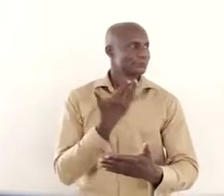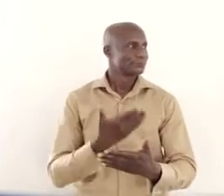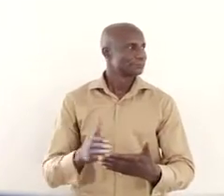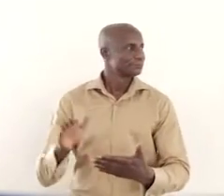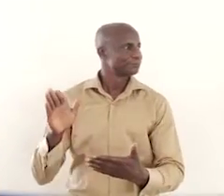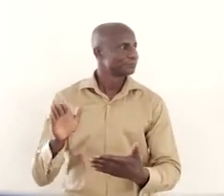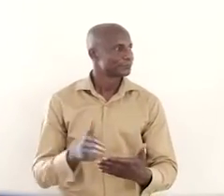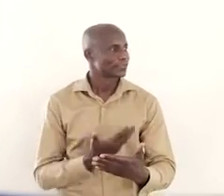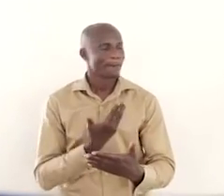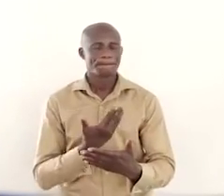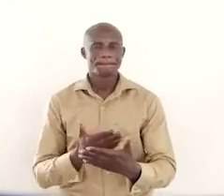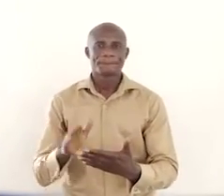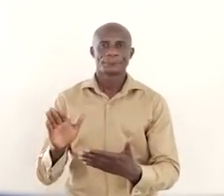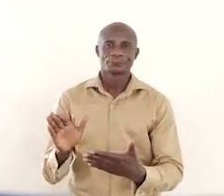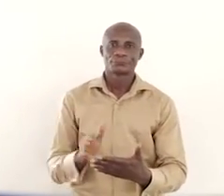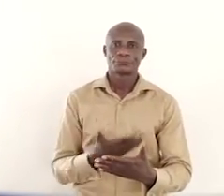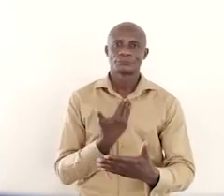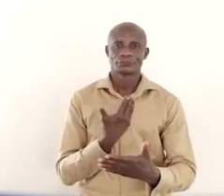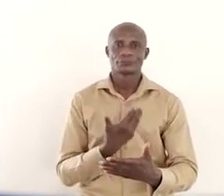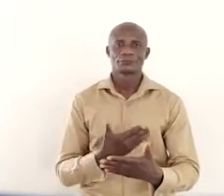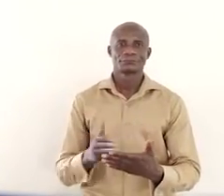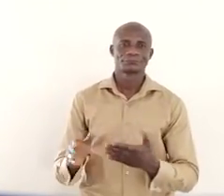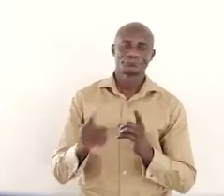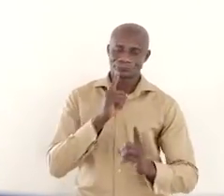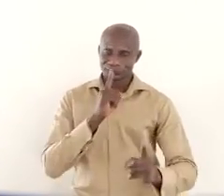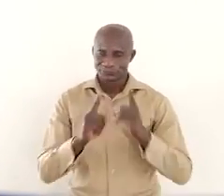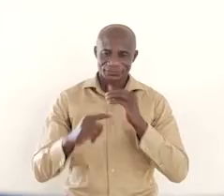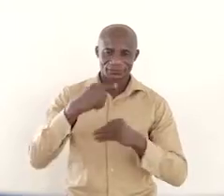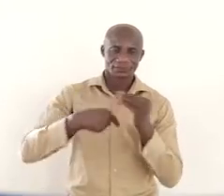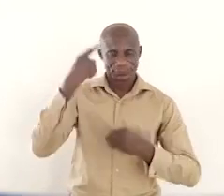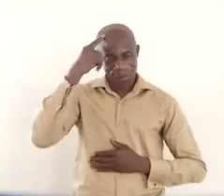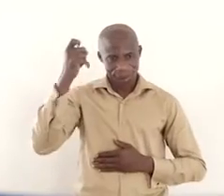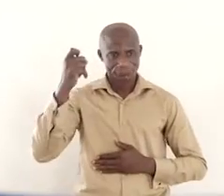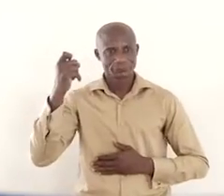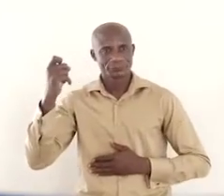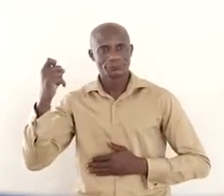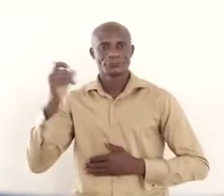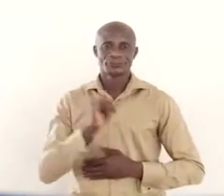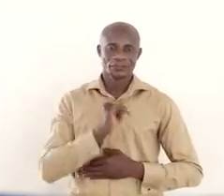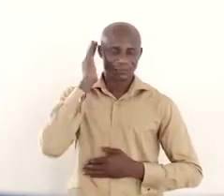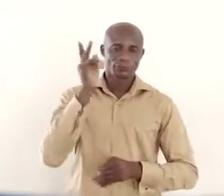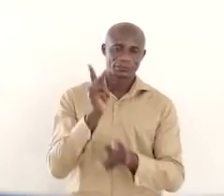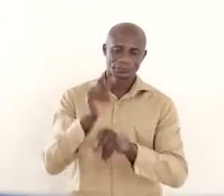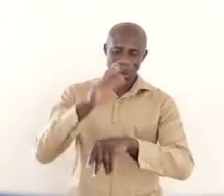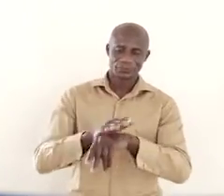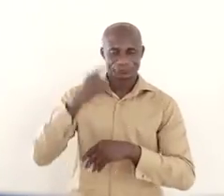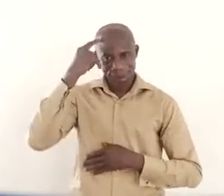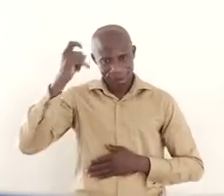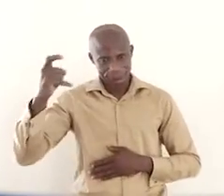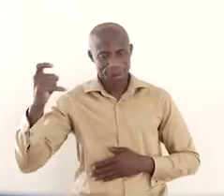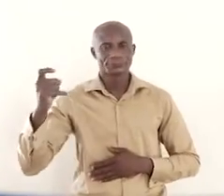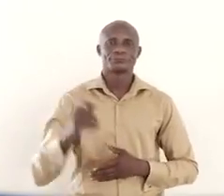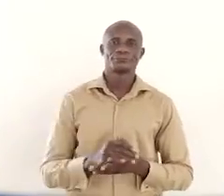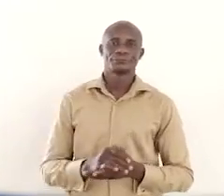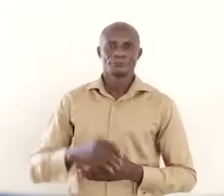Dream, dream, talking about dream. I'll keep on